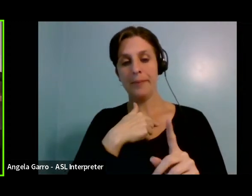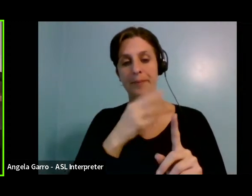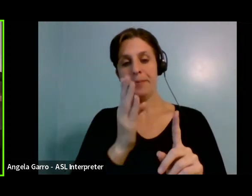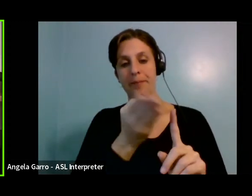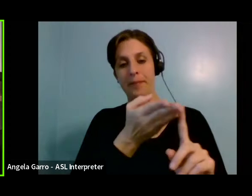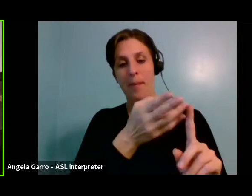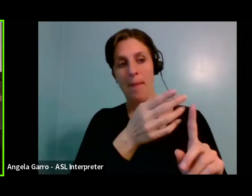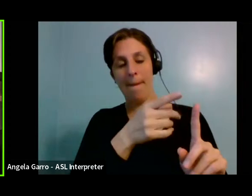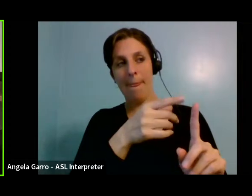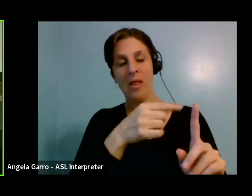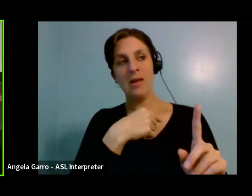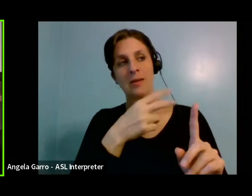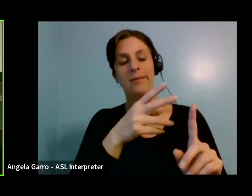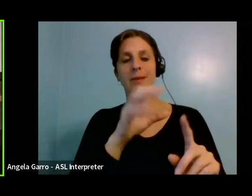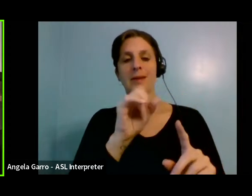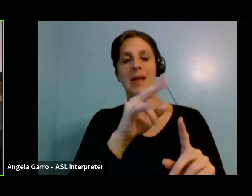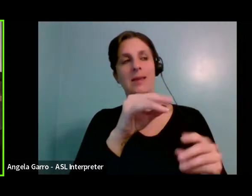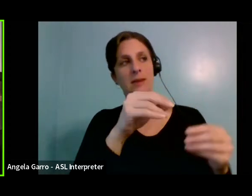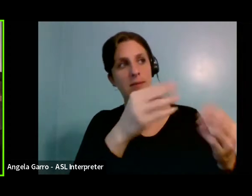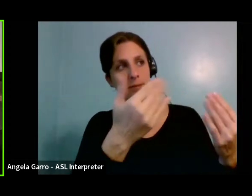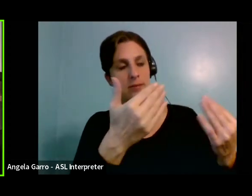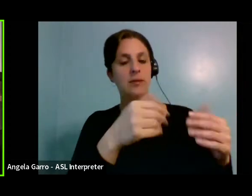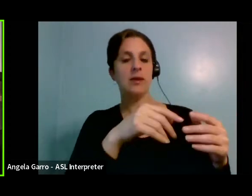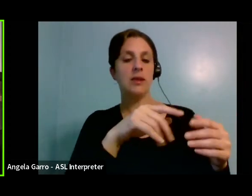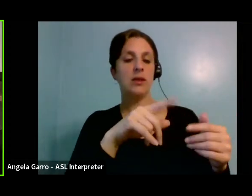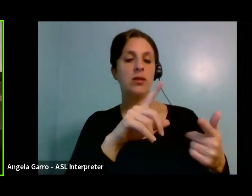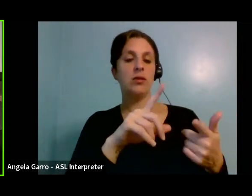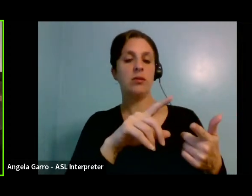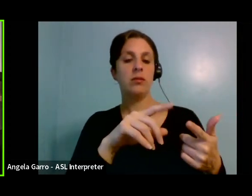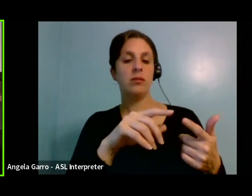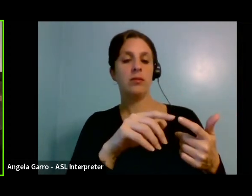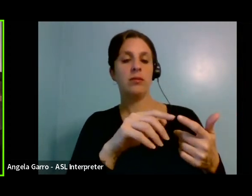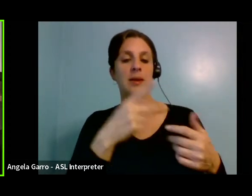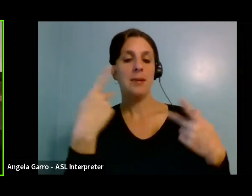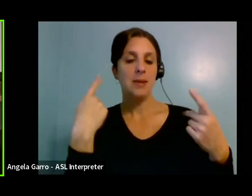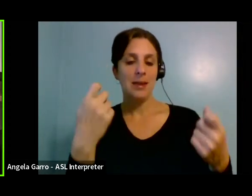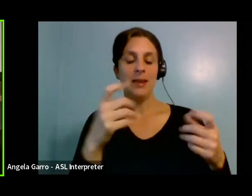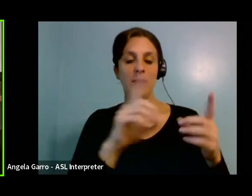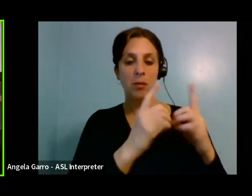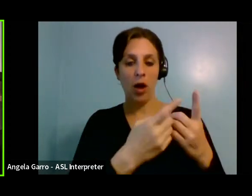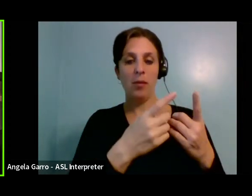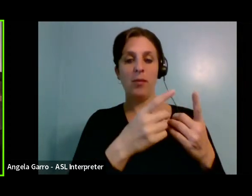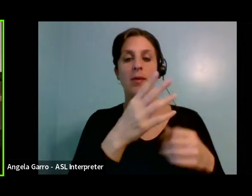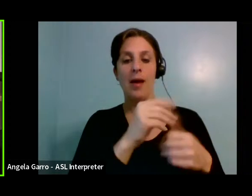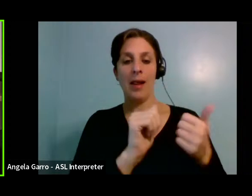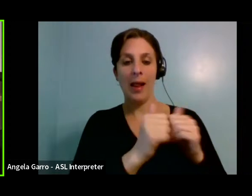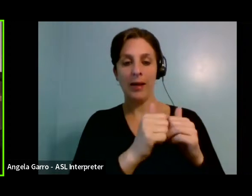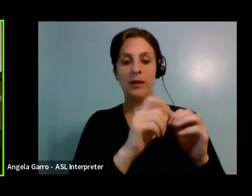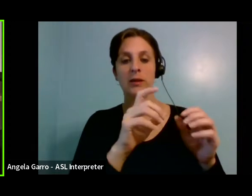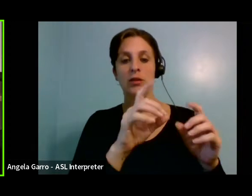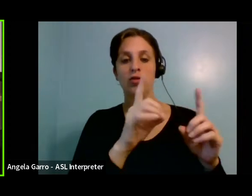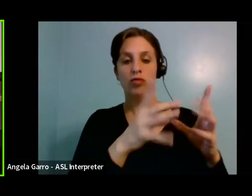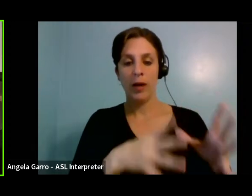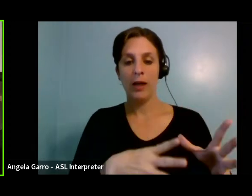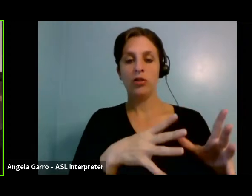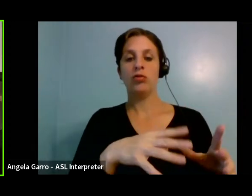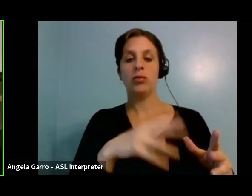and the athletic directors to talk a little bit about the student experience, what they're seeing, how it's impacting